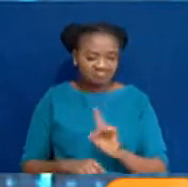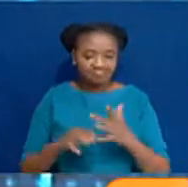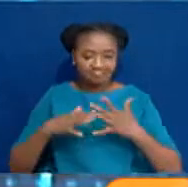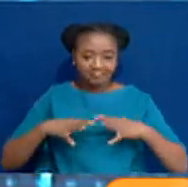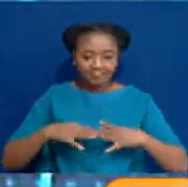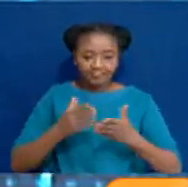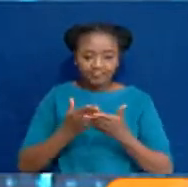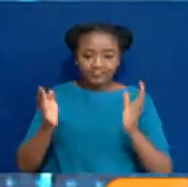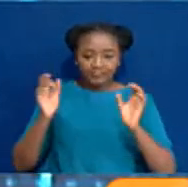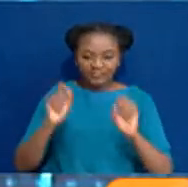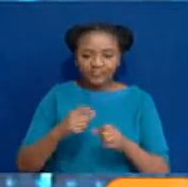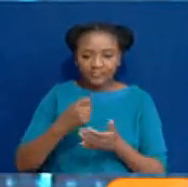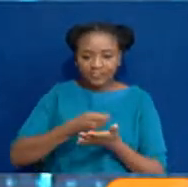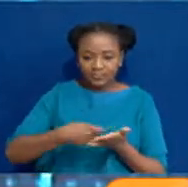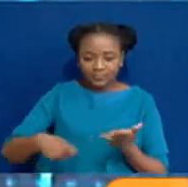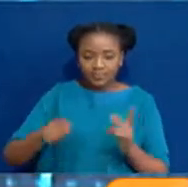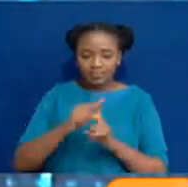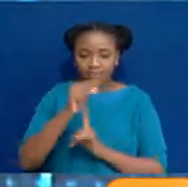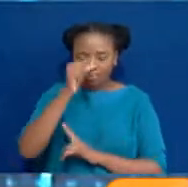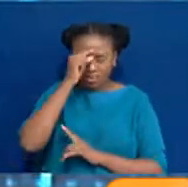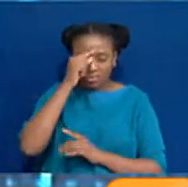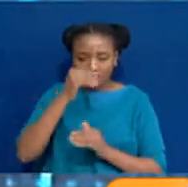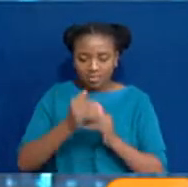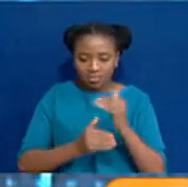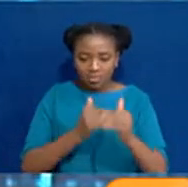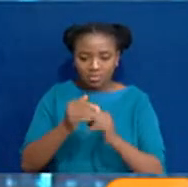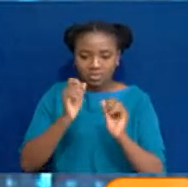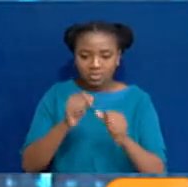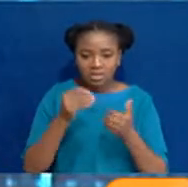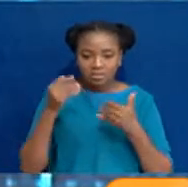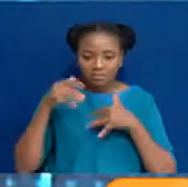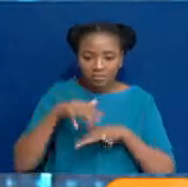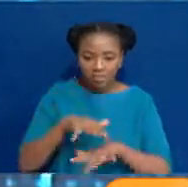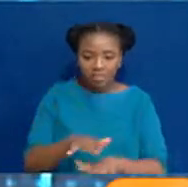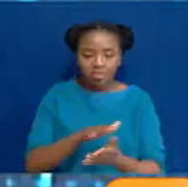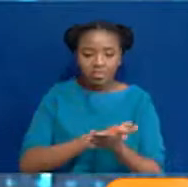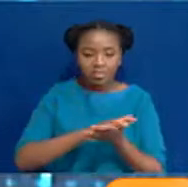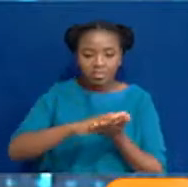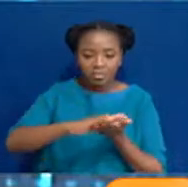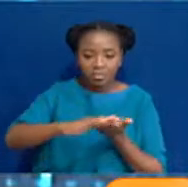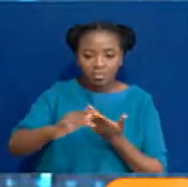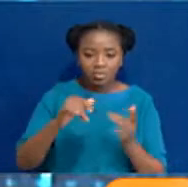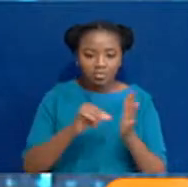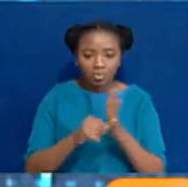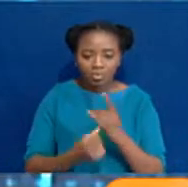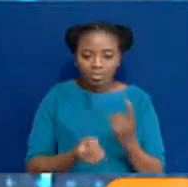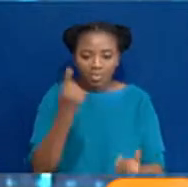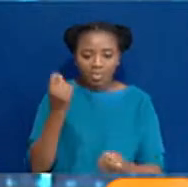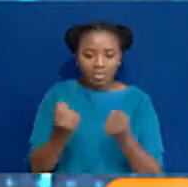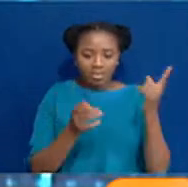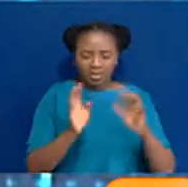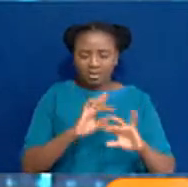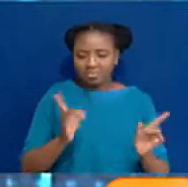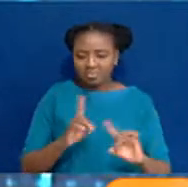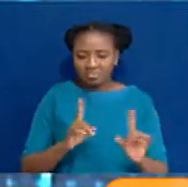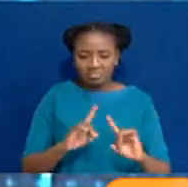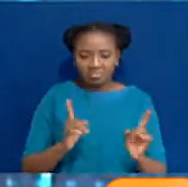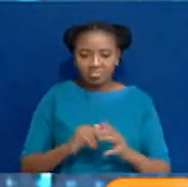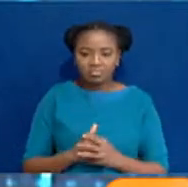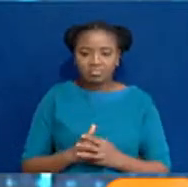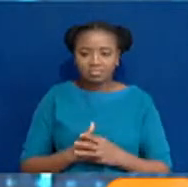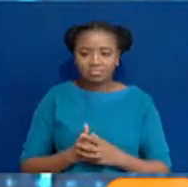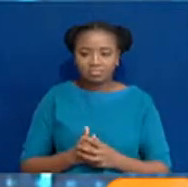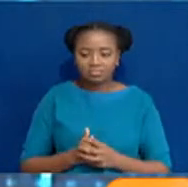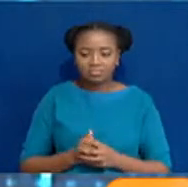sign, government processes can flow seamlessly, yeah, without somebody having to be physically present to sign. Yeah. So these